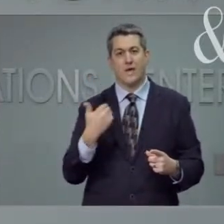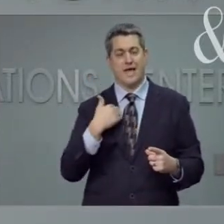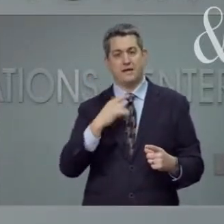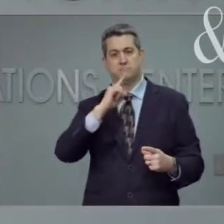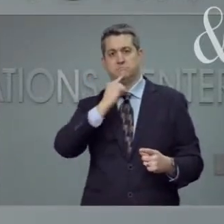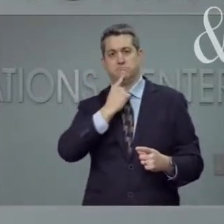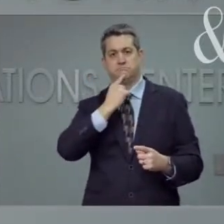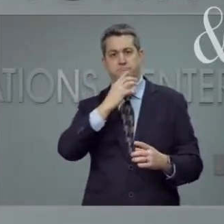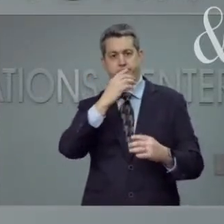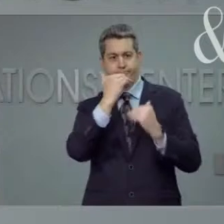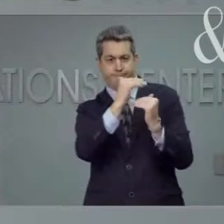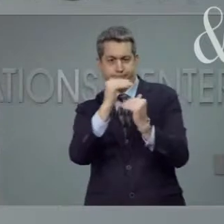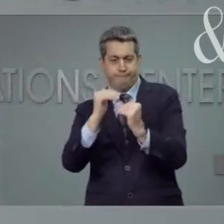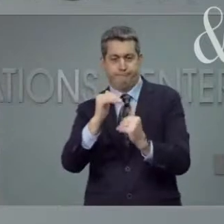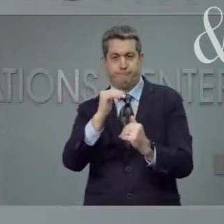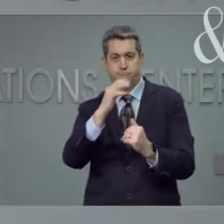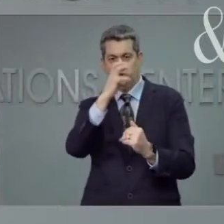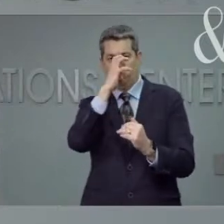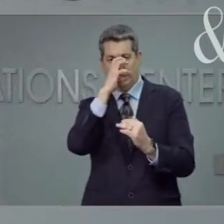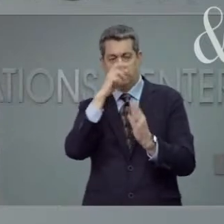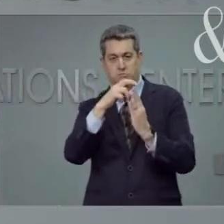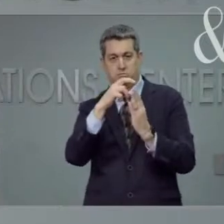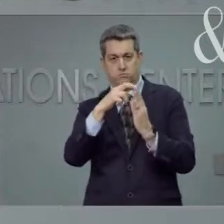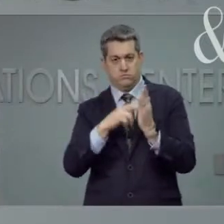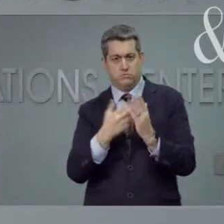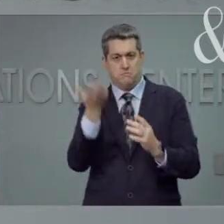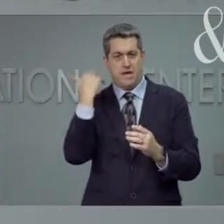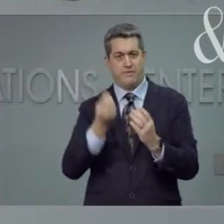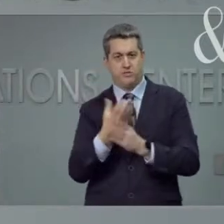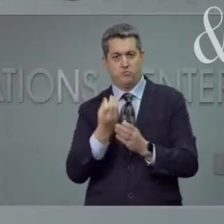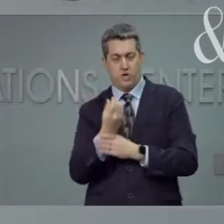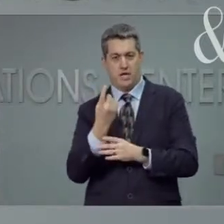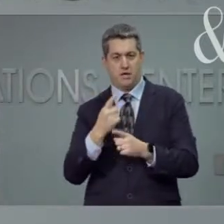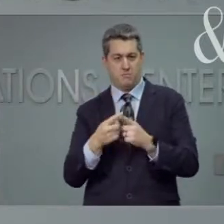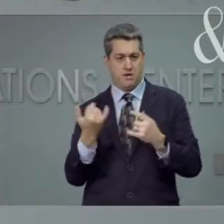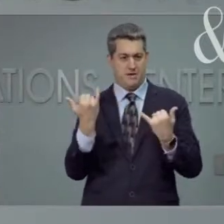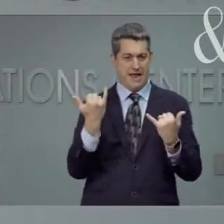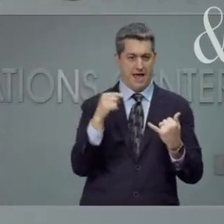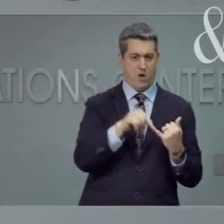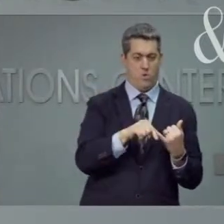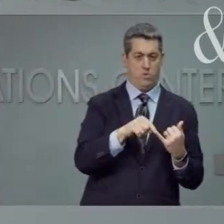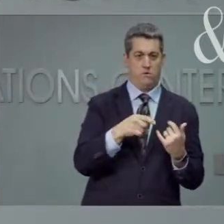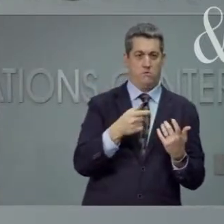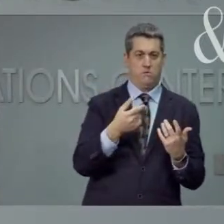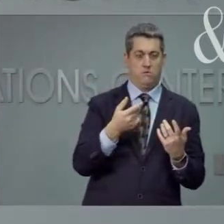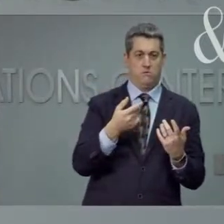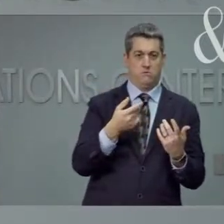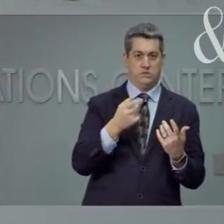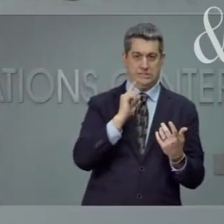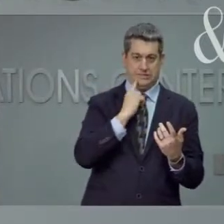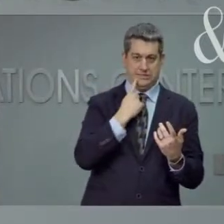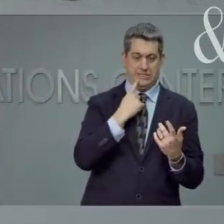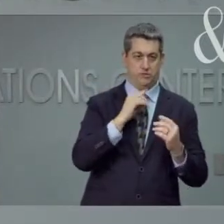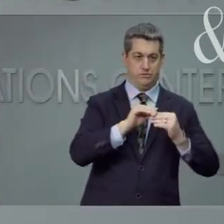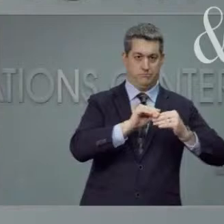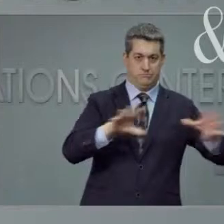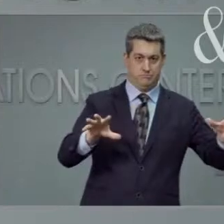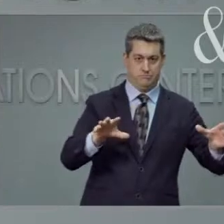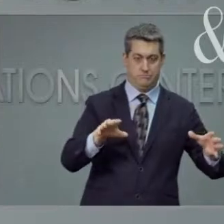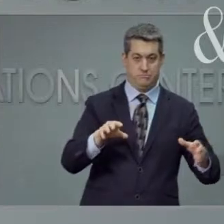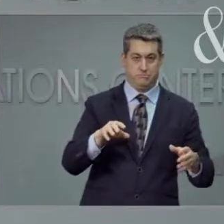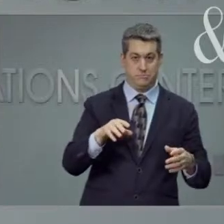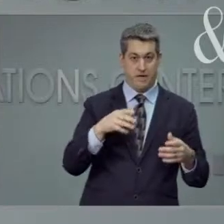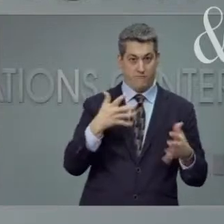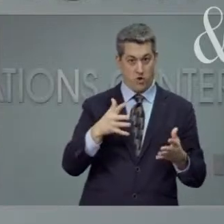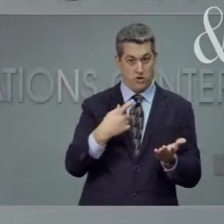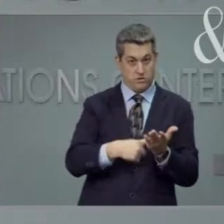restrictions. As we continue to see these record-breaking case counts and positivity rates, have there been any internal discussions among state health leaders about